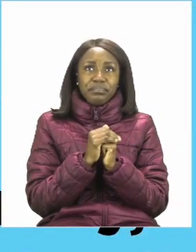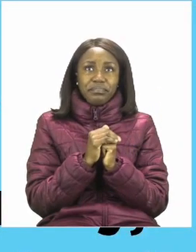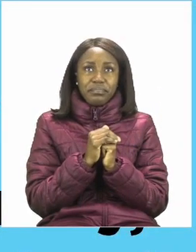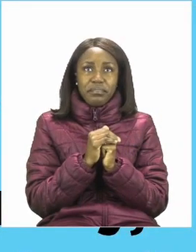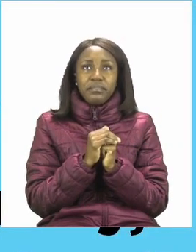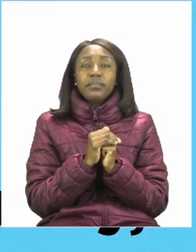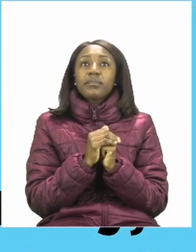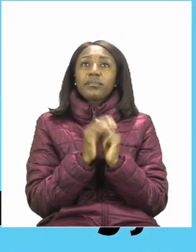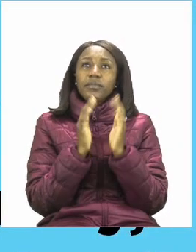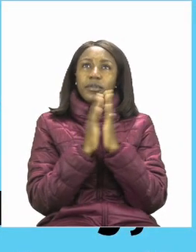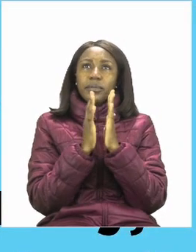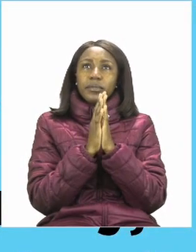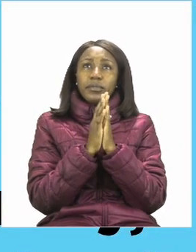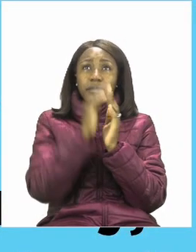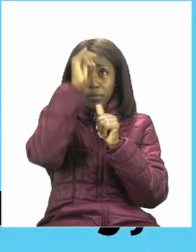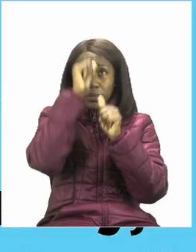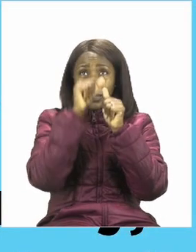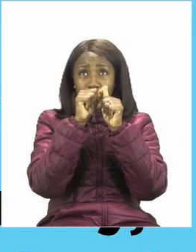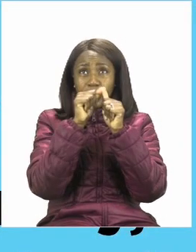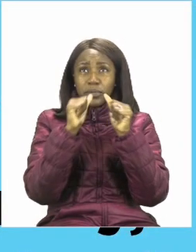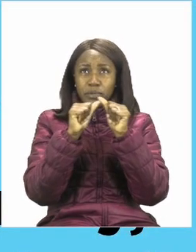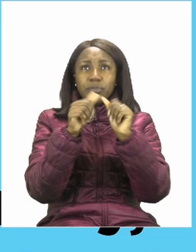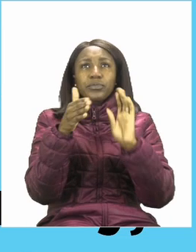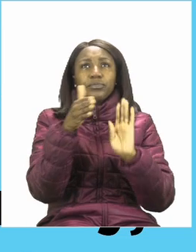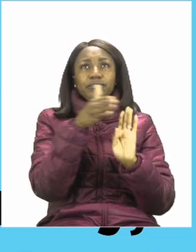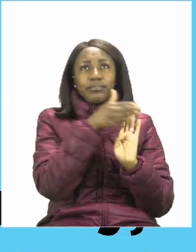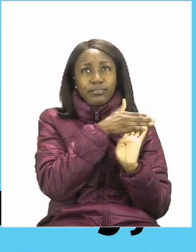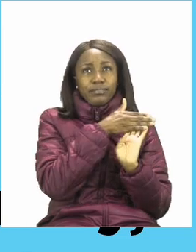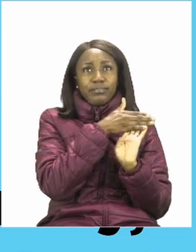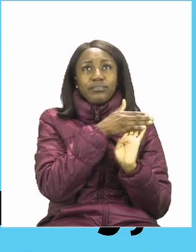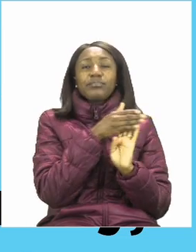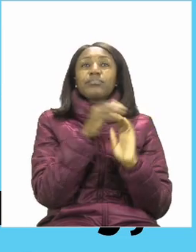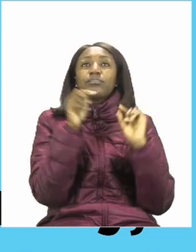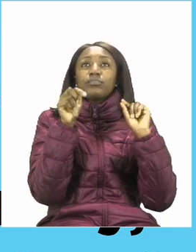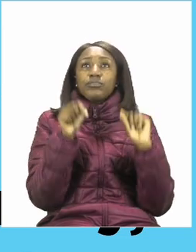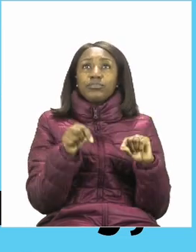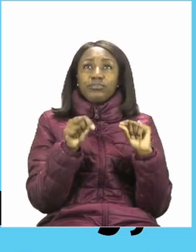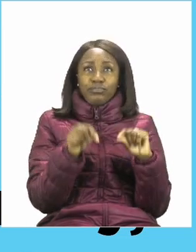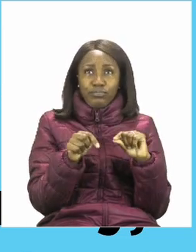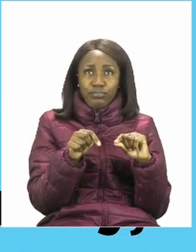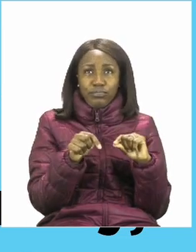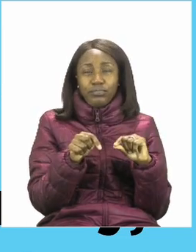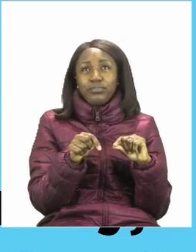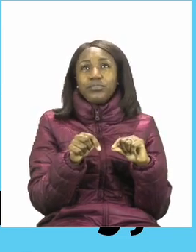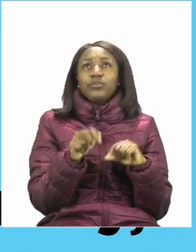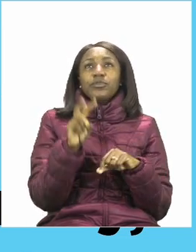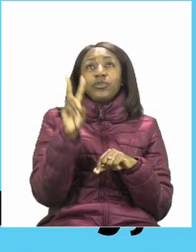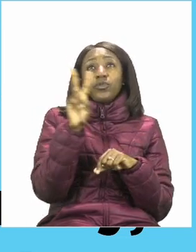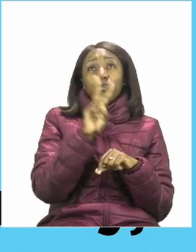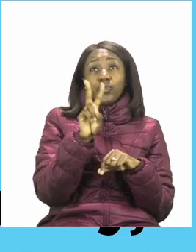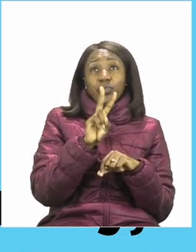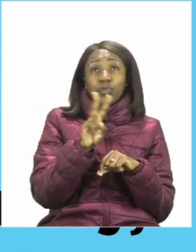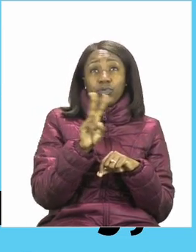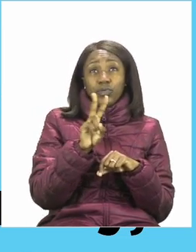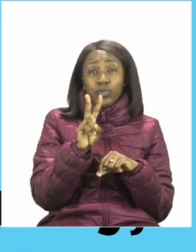to remember to keep safe. Our lesson for today will be about